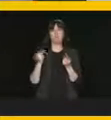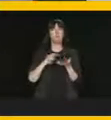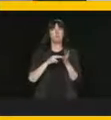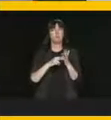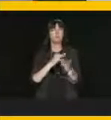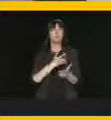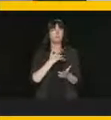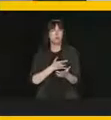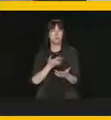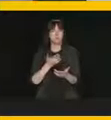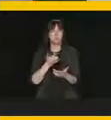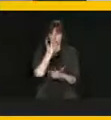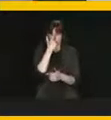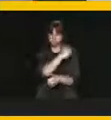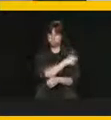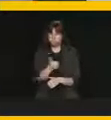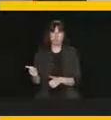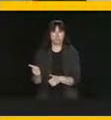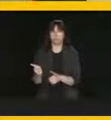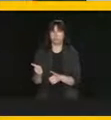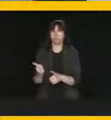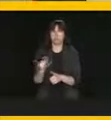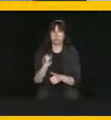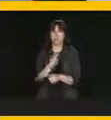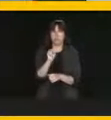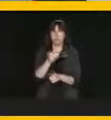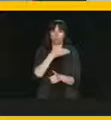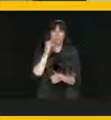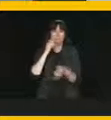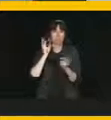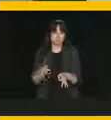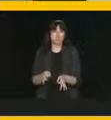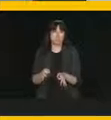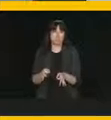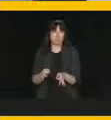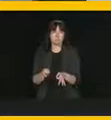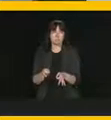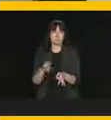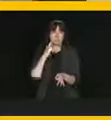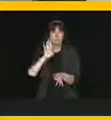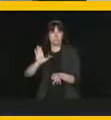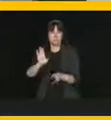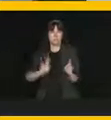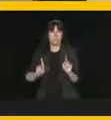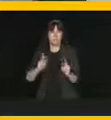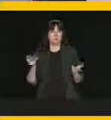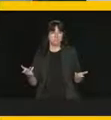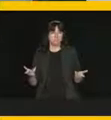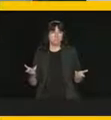their own choices within their own jurisdiction that they believe are the best ones for their citizens.